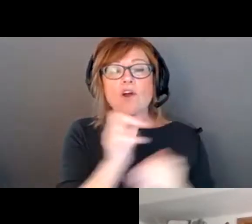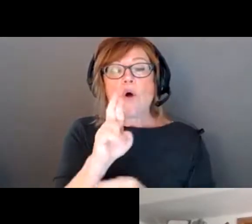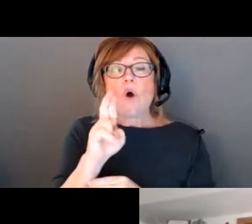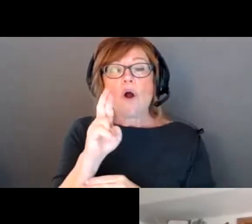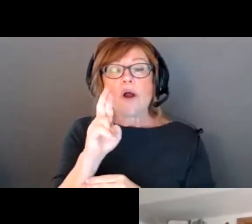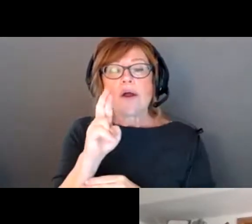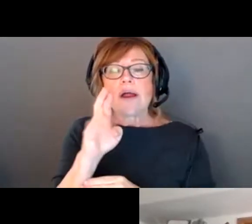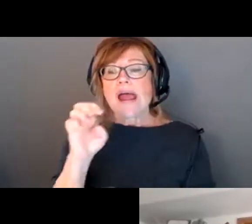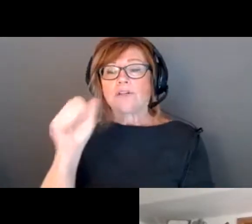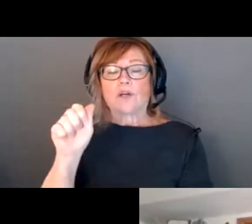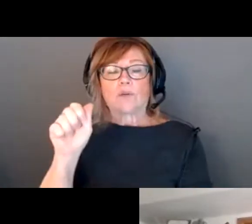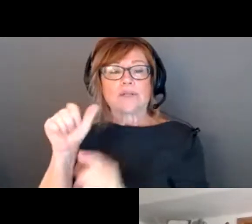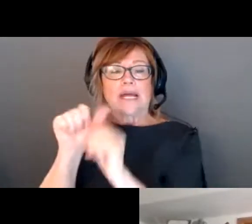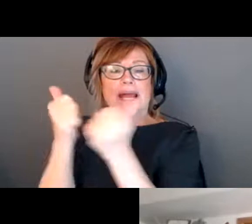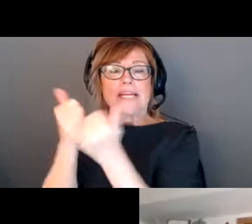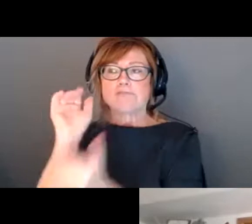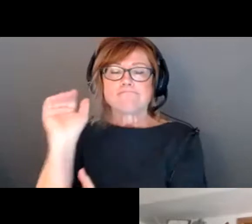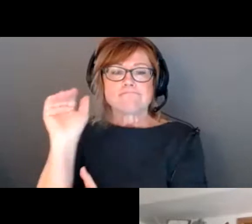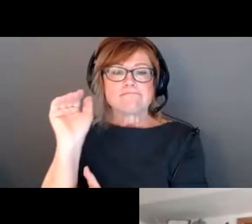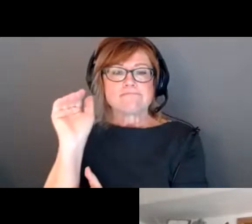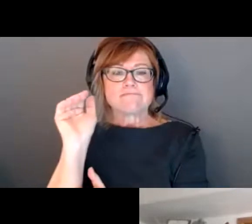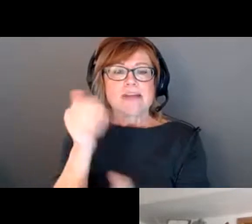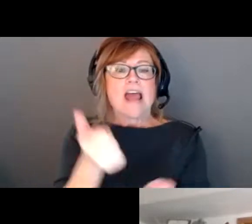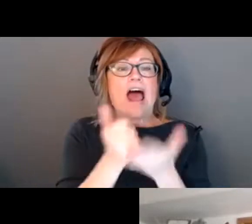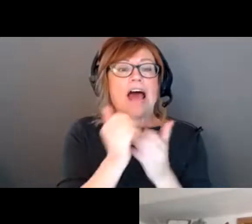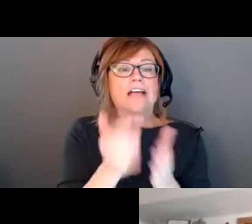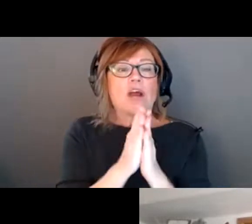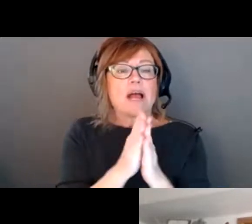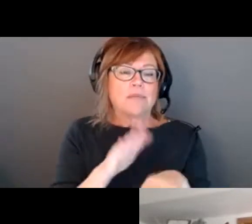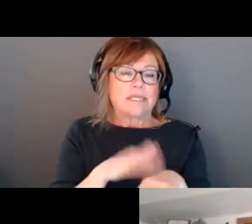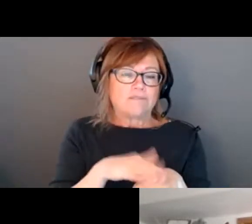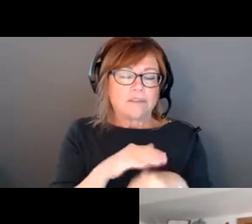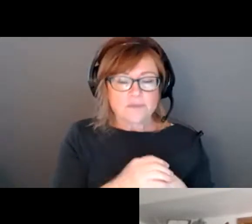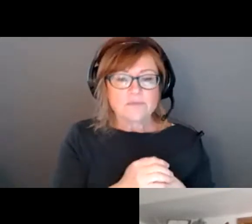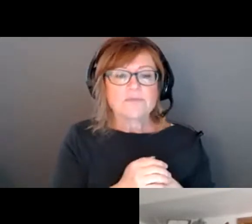agencies to help step in and get advice on this.